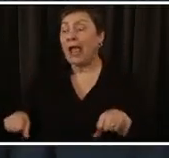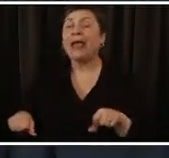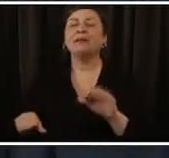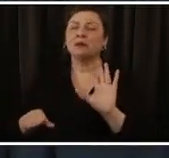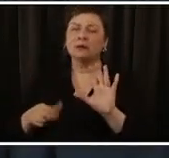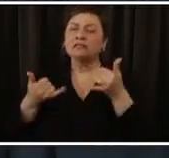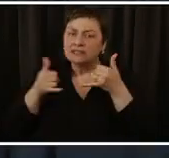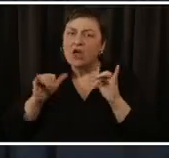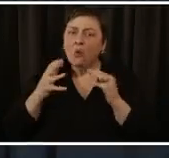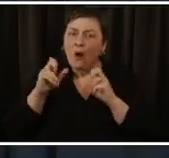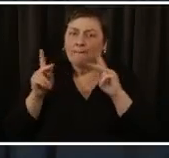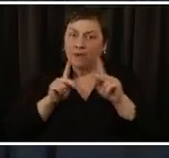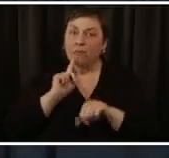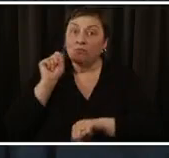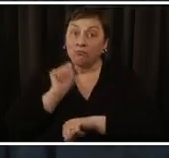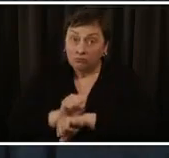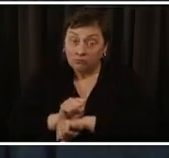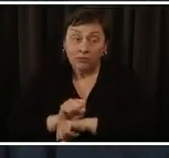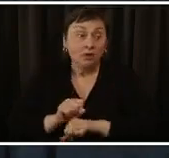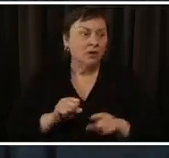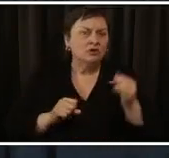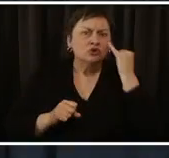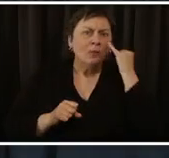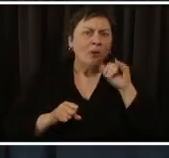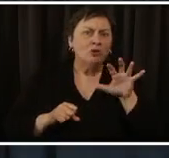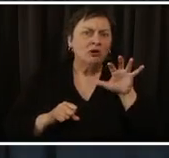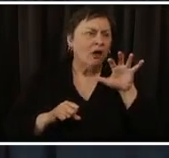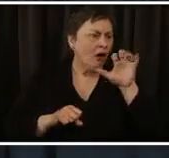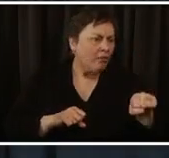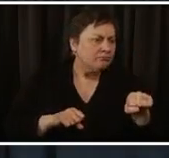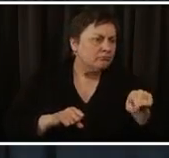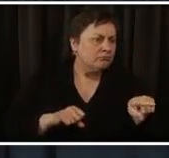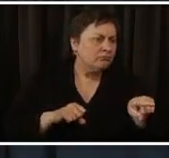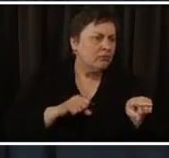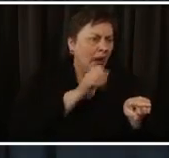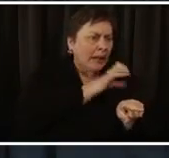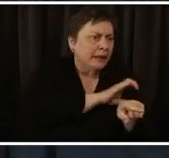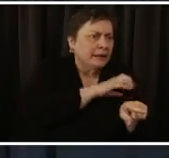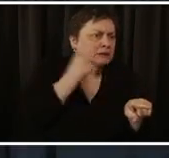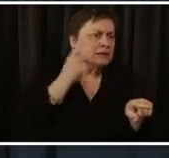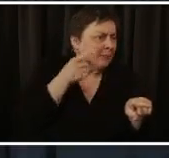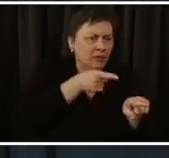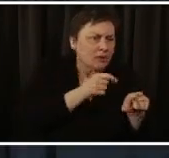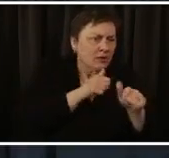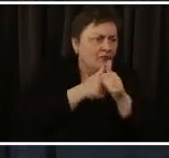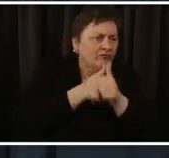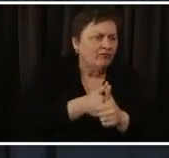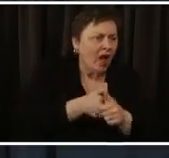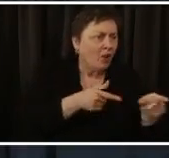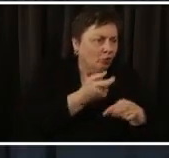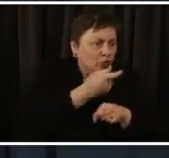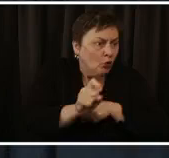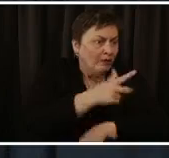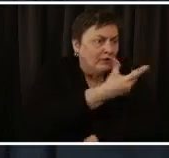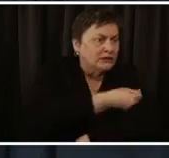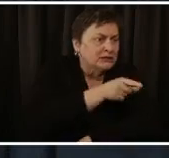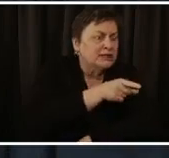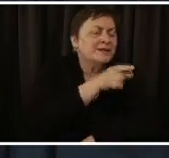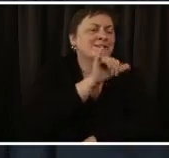So if they are found out, people will be notified. I have great confidence, especially as we move